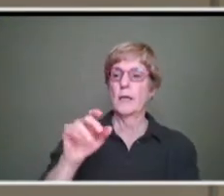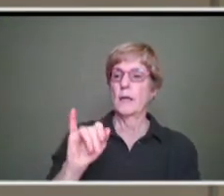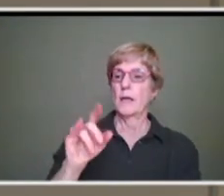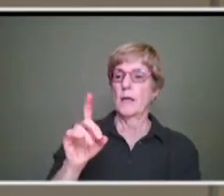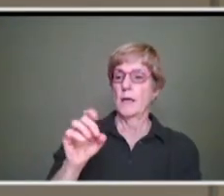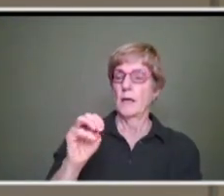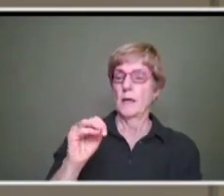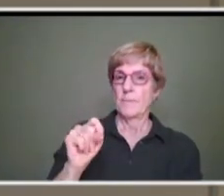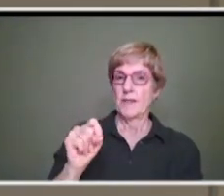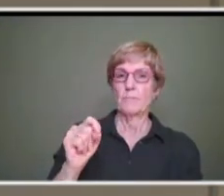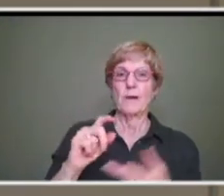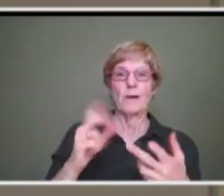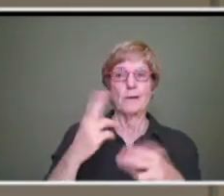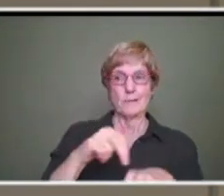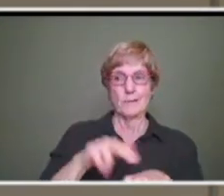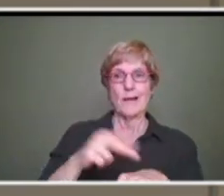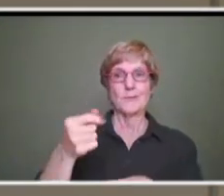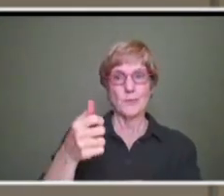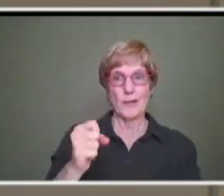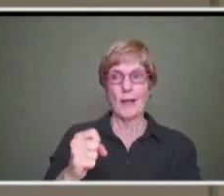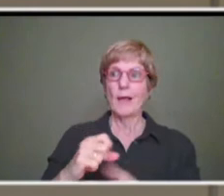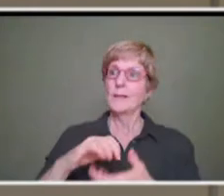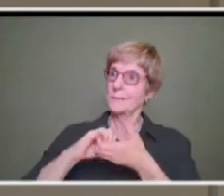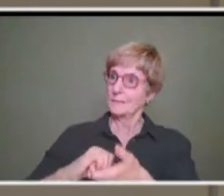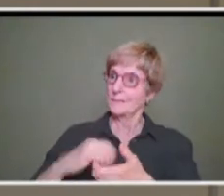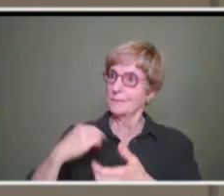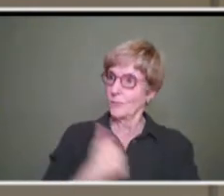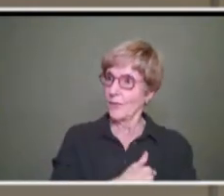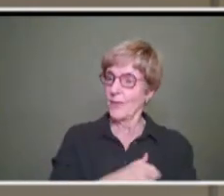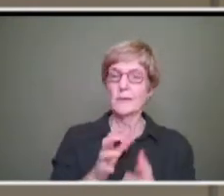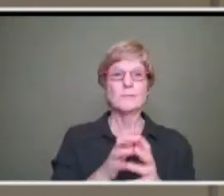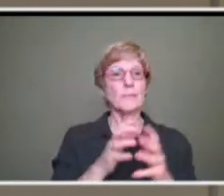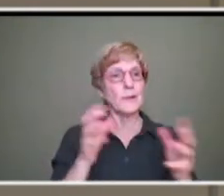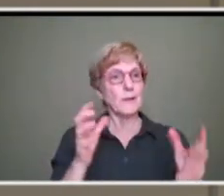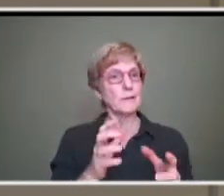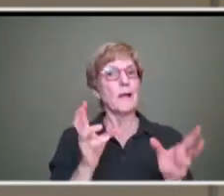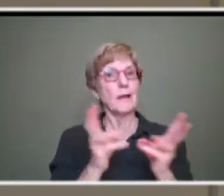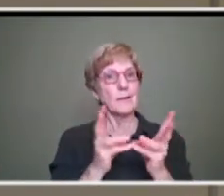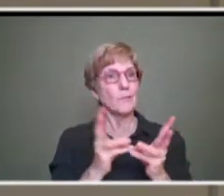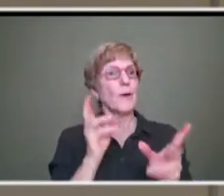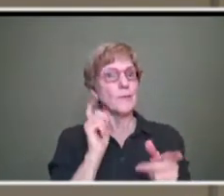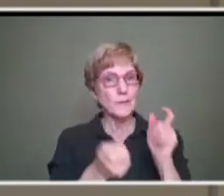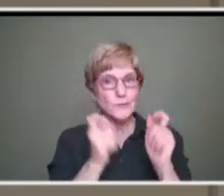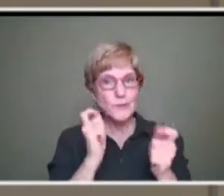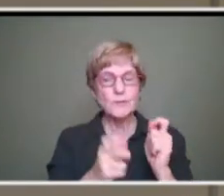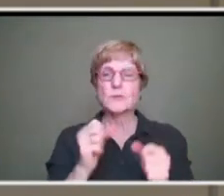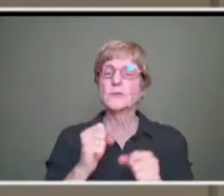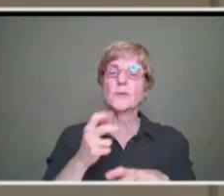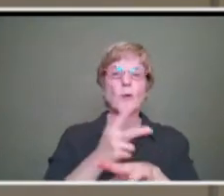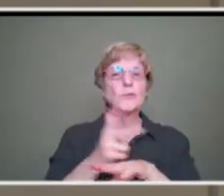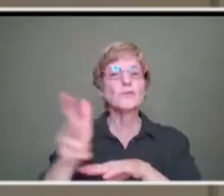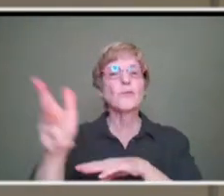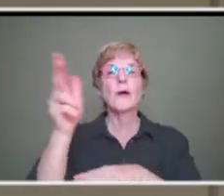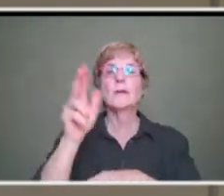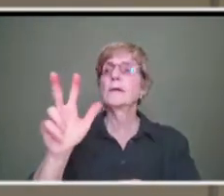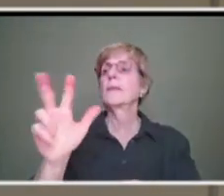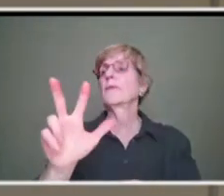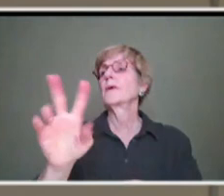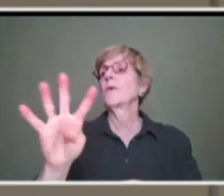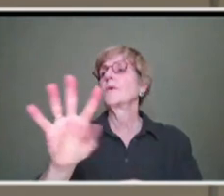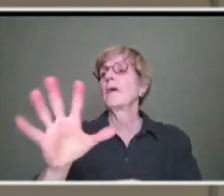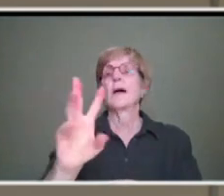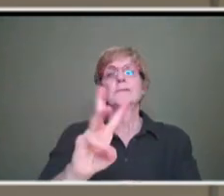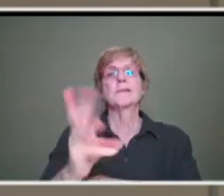partner for the city but we also have a lot of weather challenges so that means trucks will be going out two three four five six o'clock in the morning